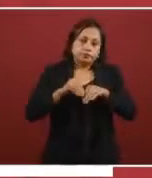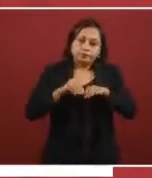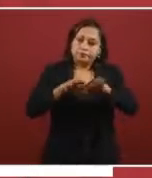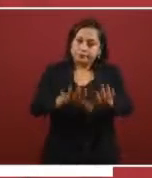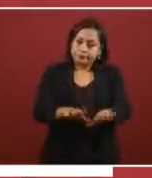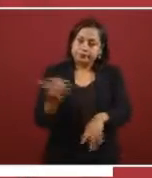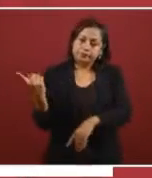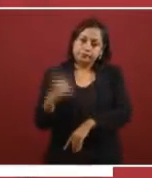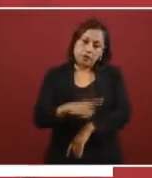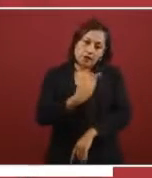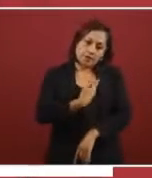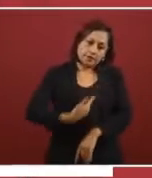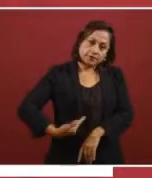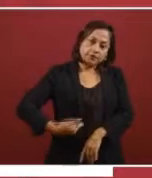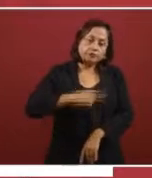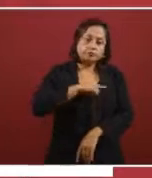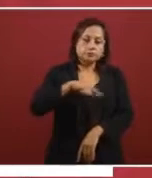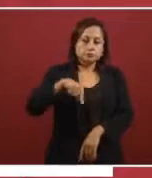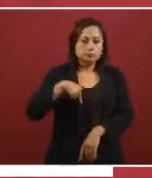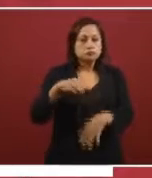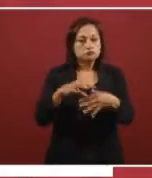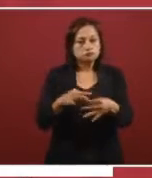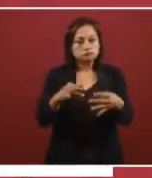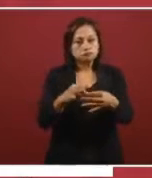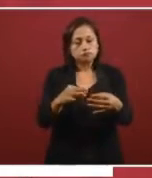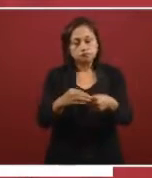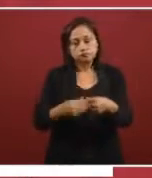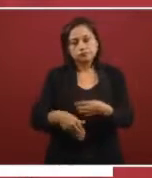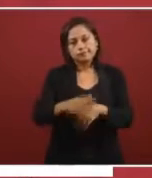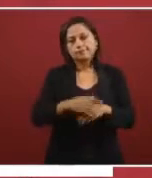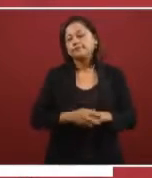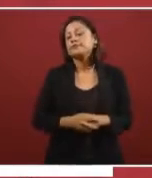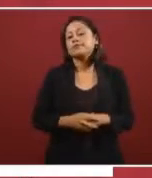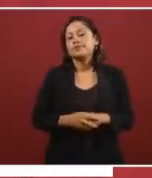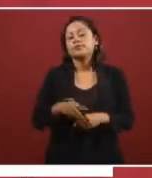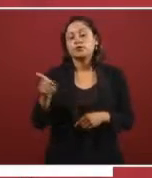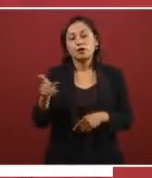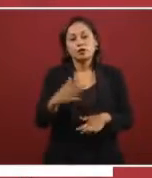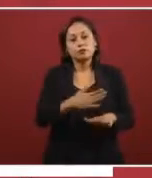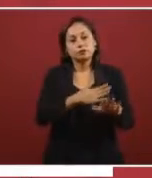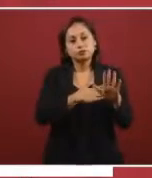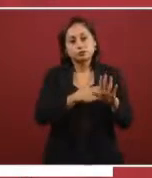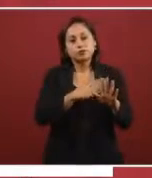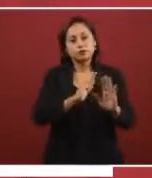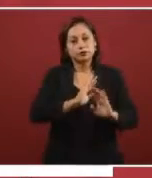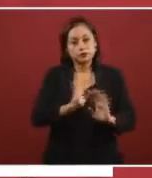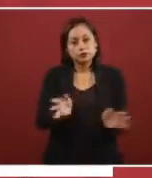And 1,500,000 for any of the students to be found,